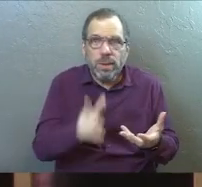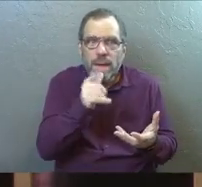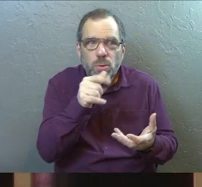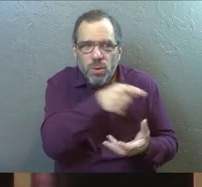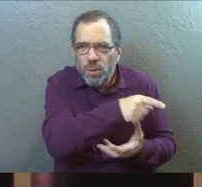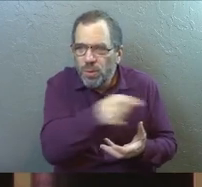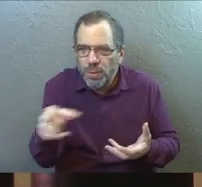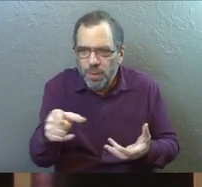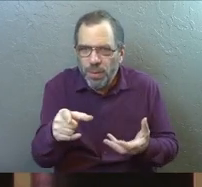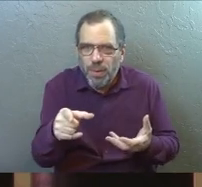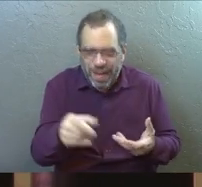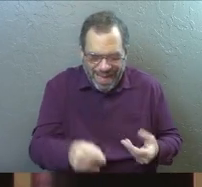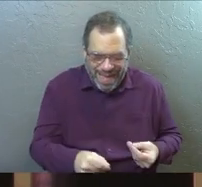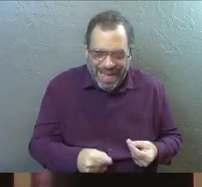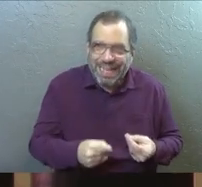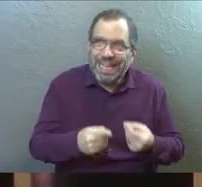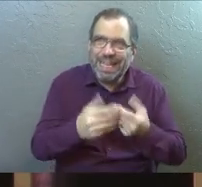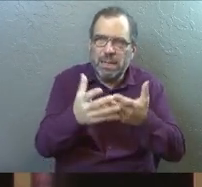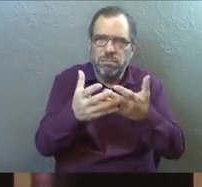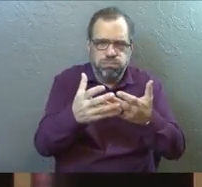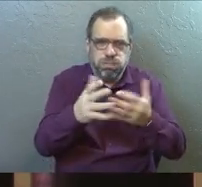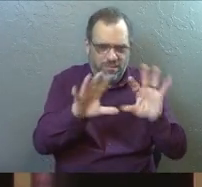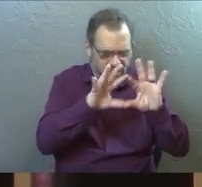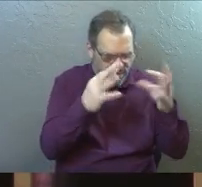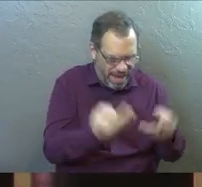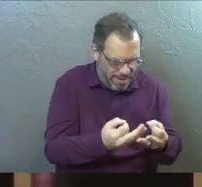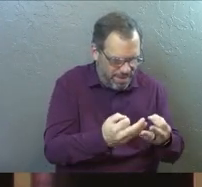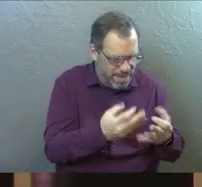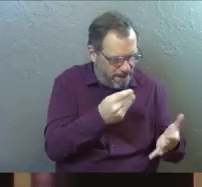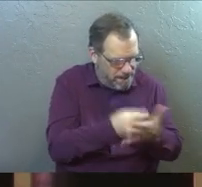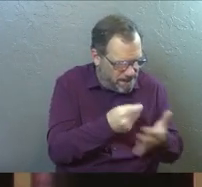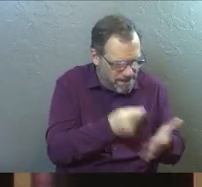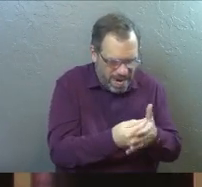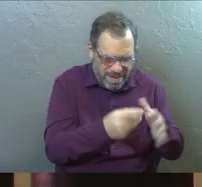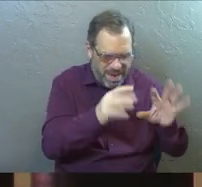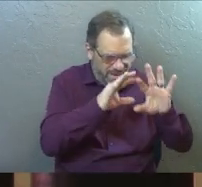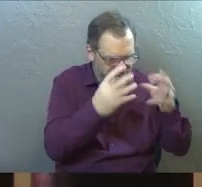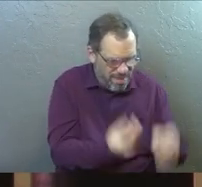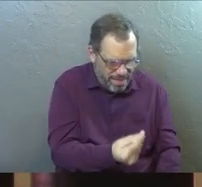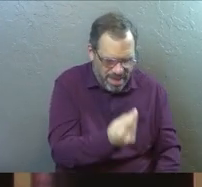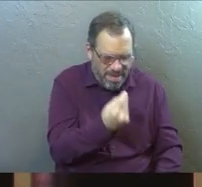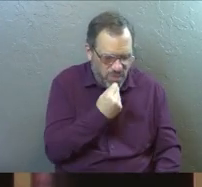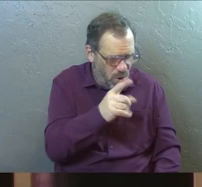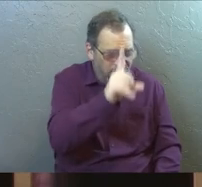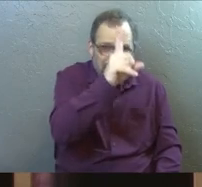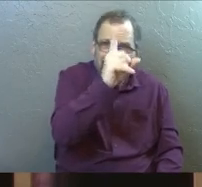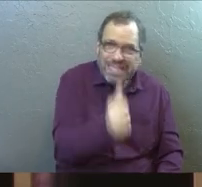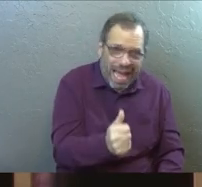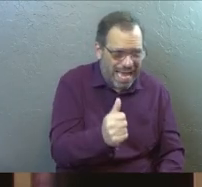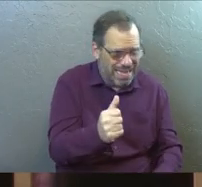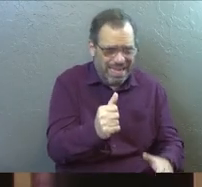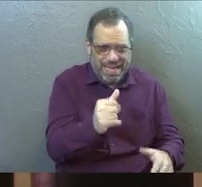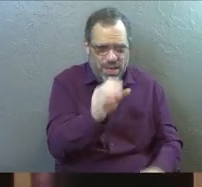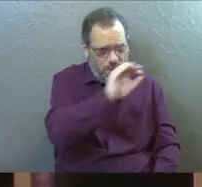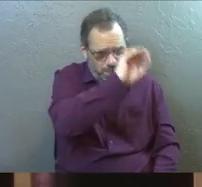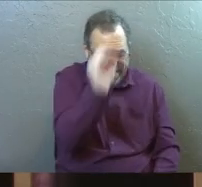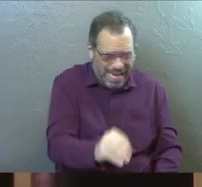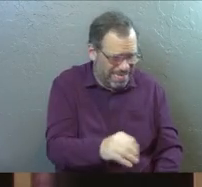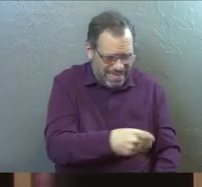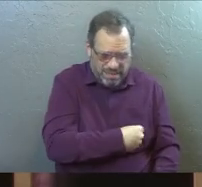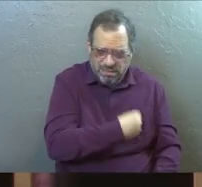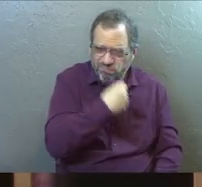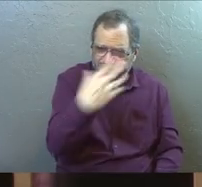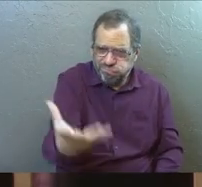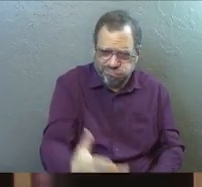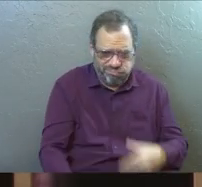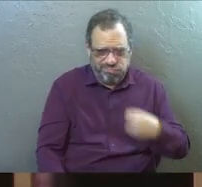room that gives to kingdom work out of their family's resources. Even if you're tithing, even if you're percentage giving, and you're